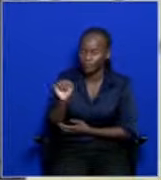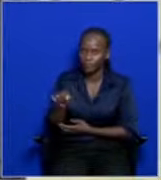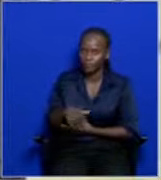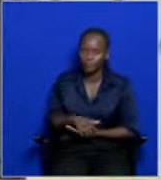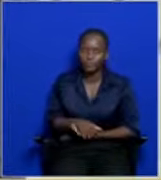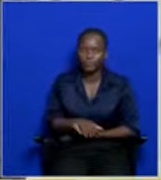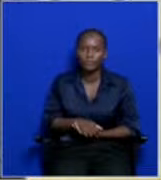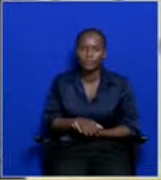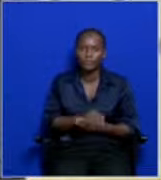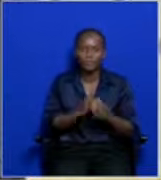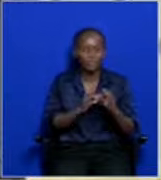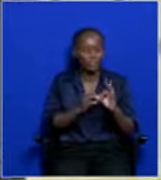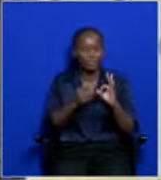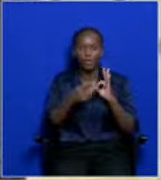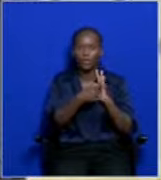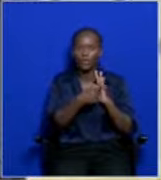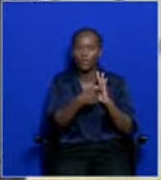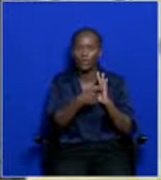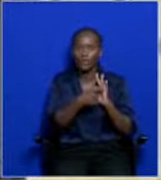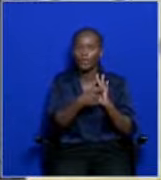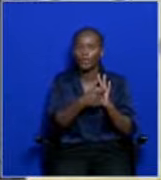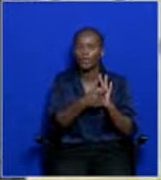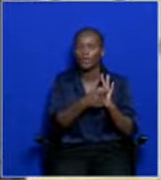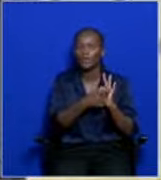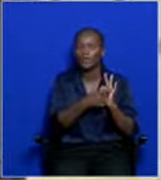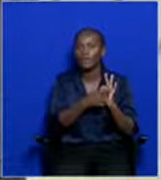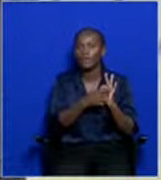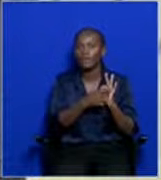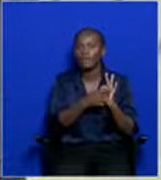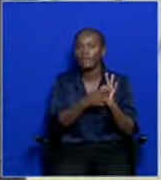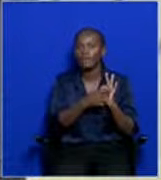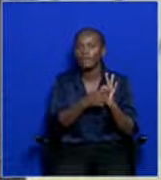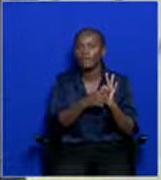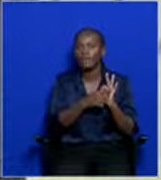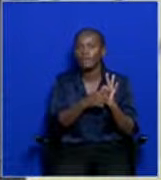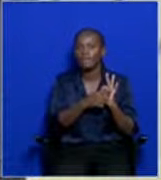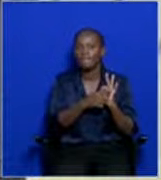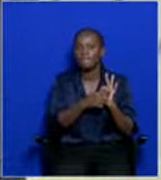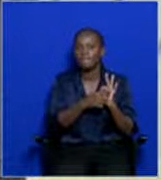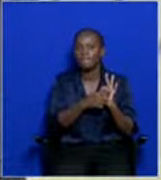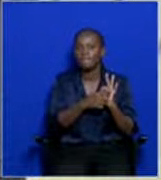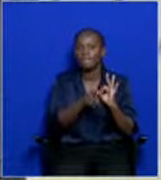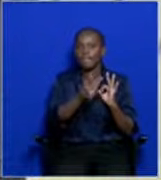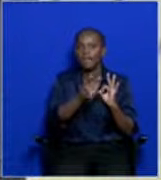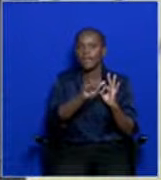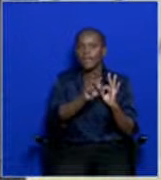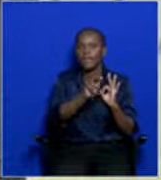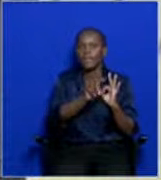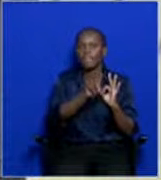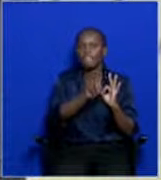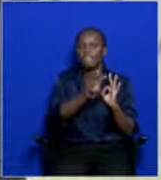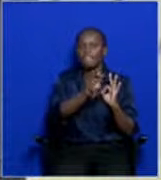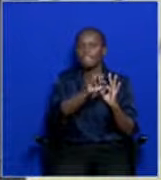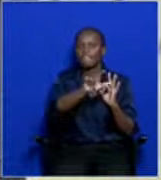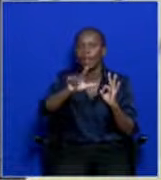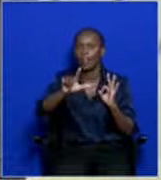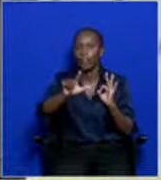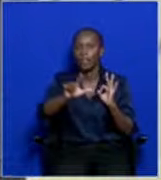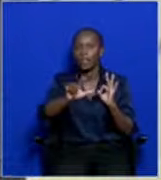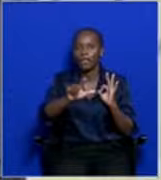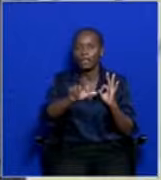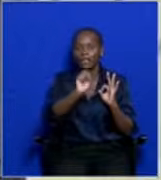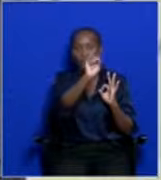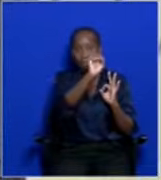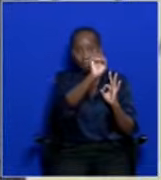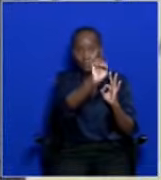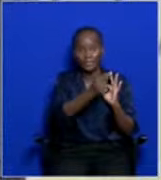statement, it would appear that Constable Mackenzie handed the rocks